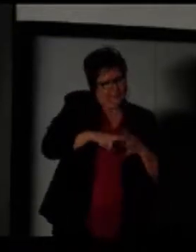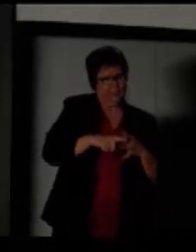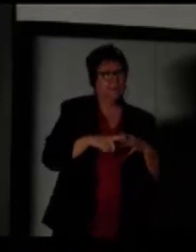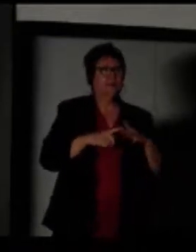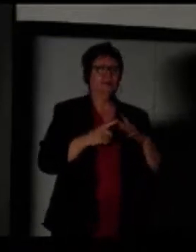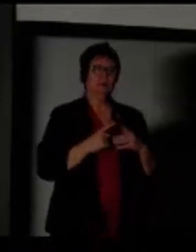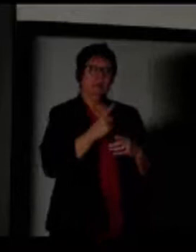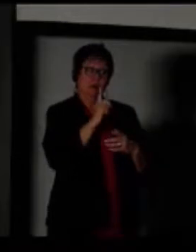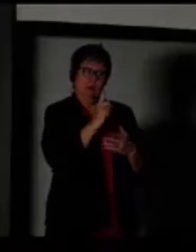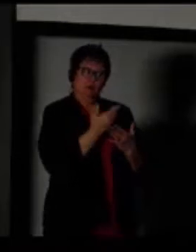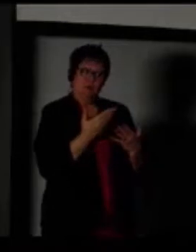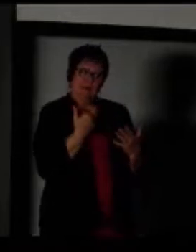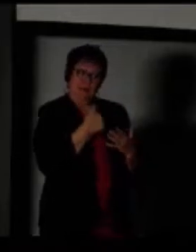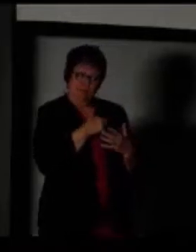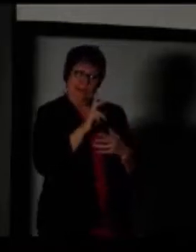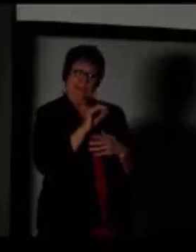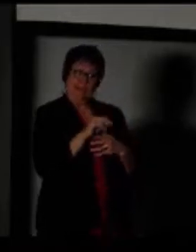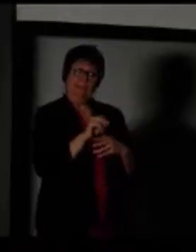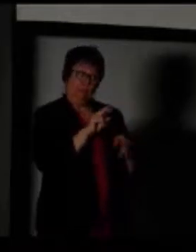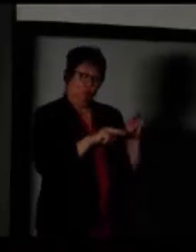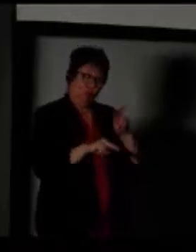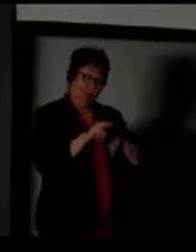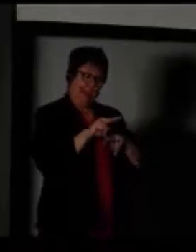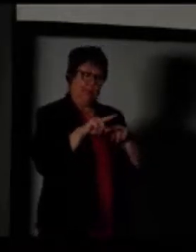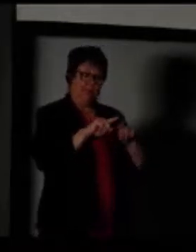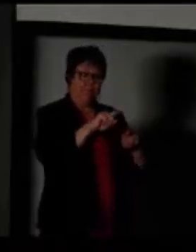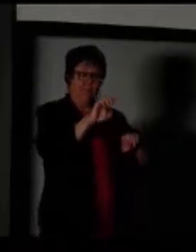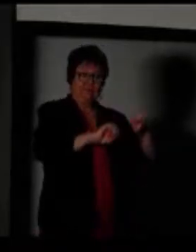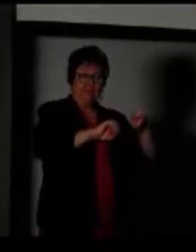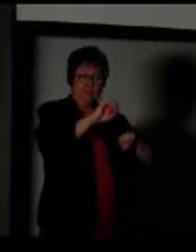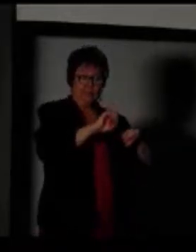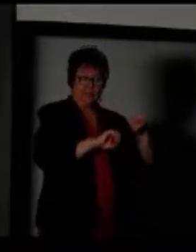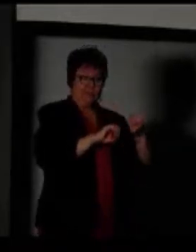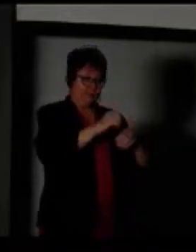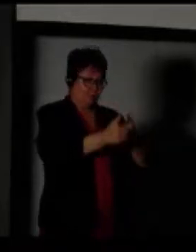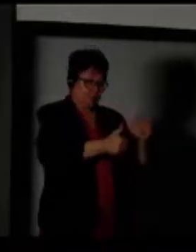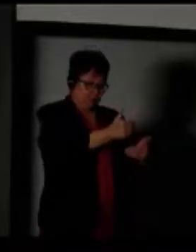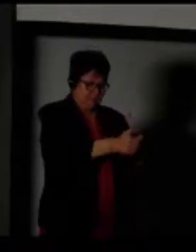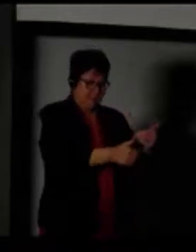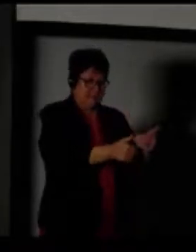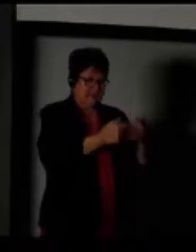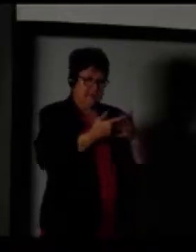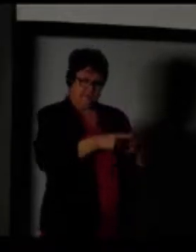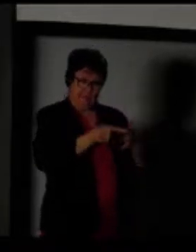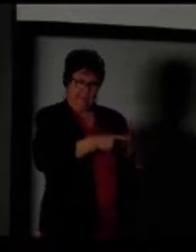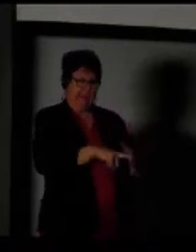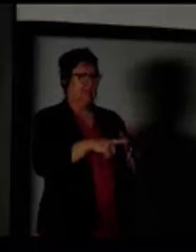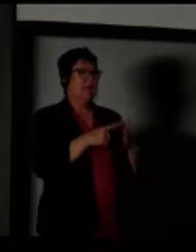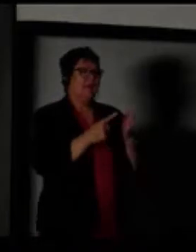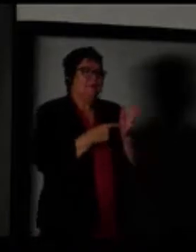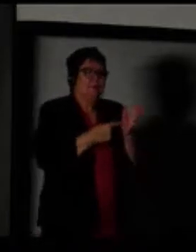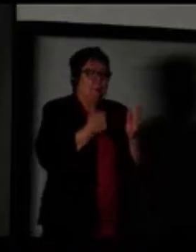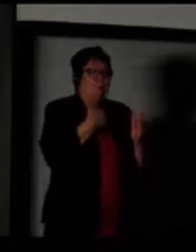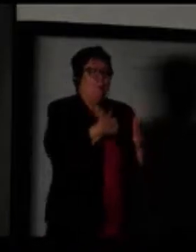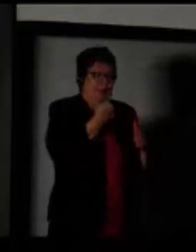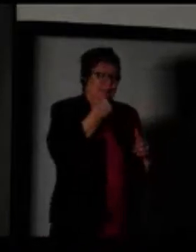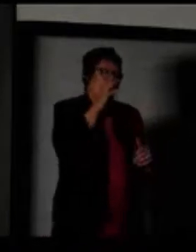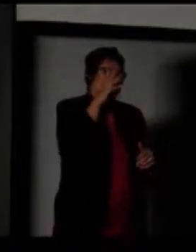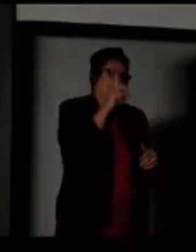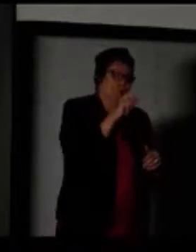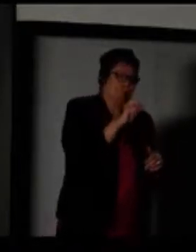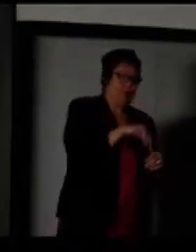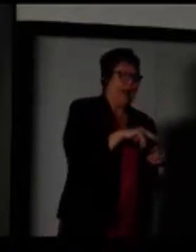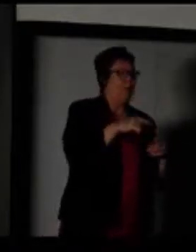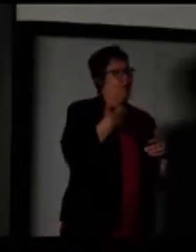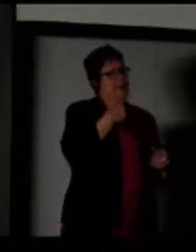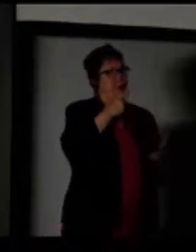at and we talked about in the evaluation process and having front-end evaluation is, sometimes we say that we're going to do that and we say, okay, well, what do